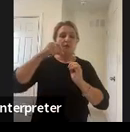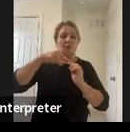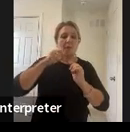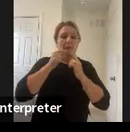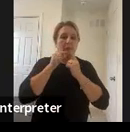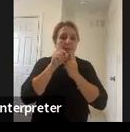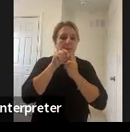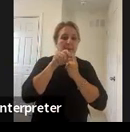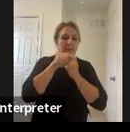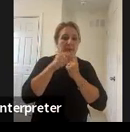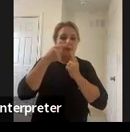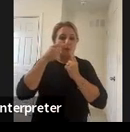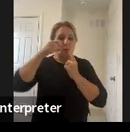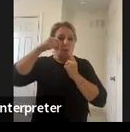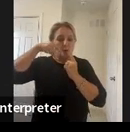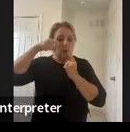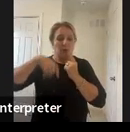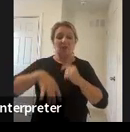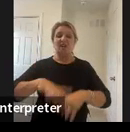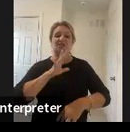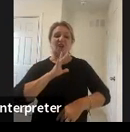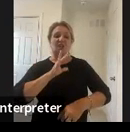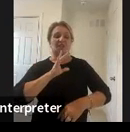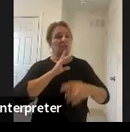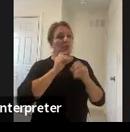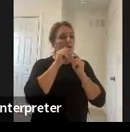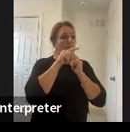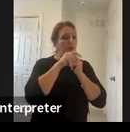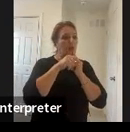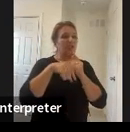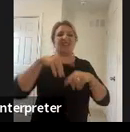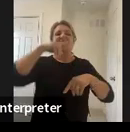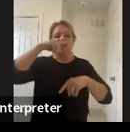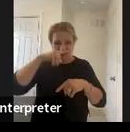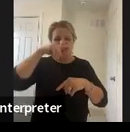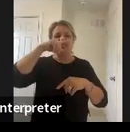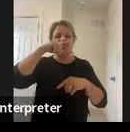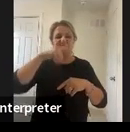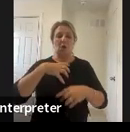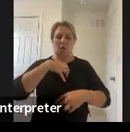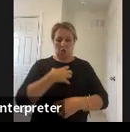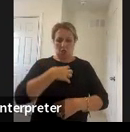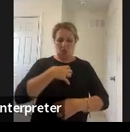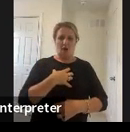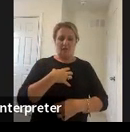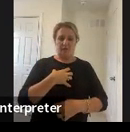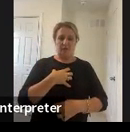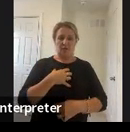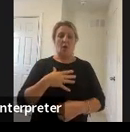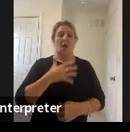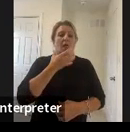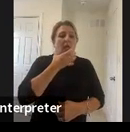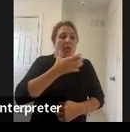mouth or nose during talking, sneezing, coughing, heavy breathing, or any other